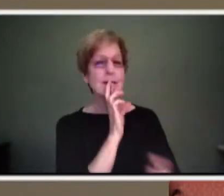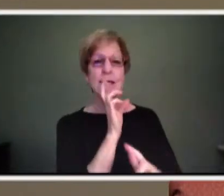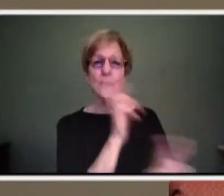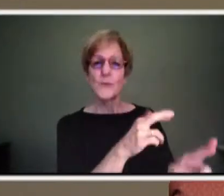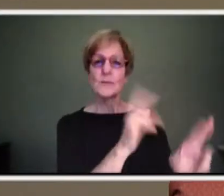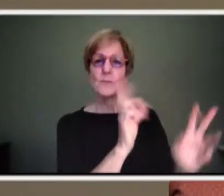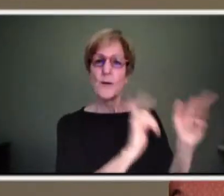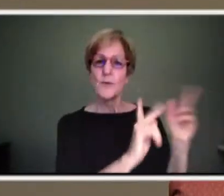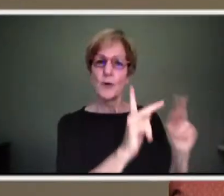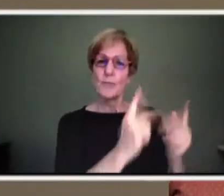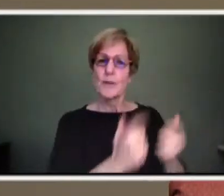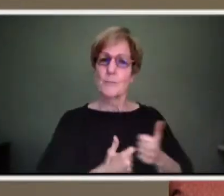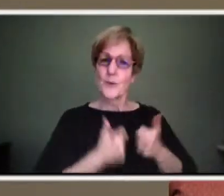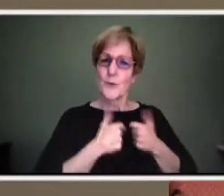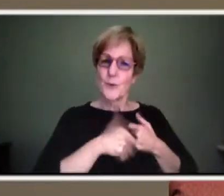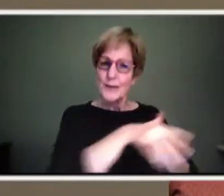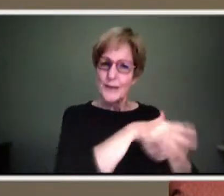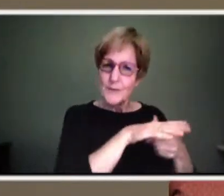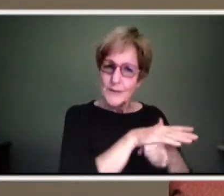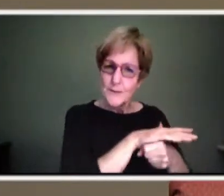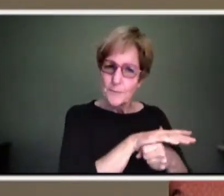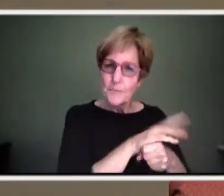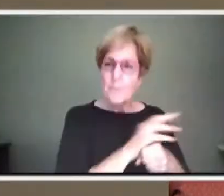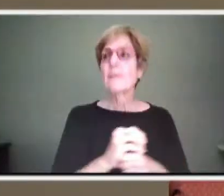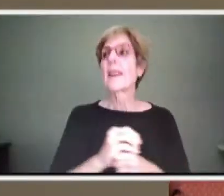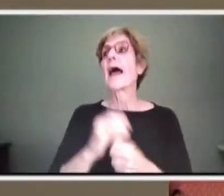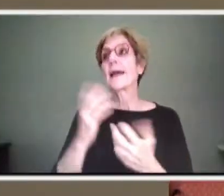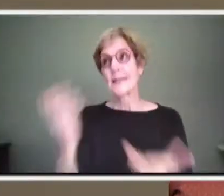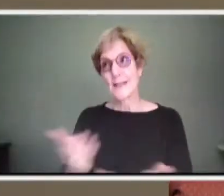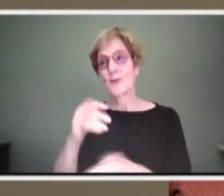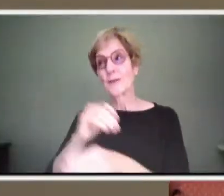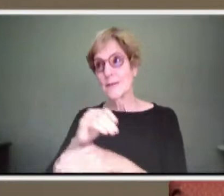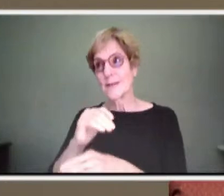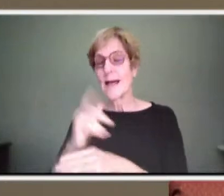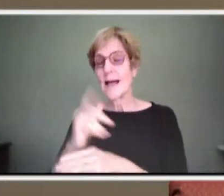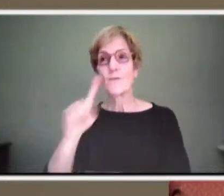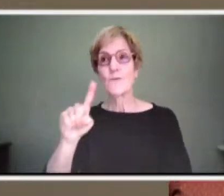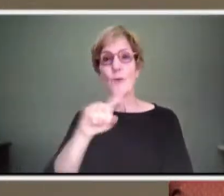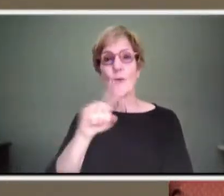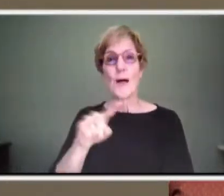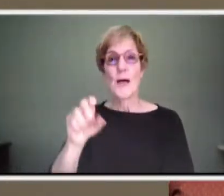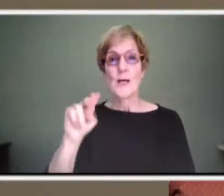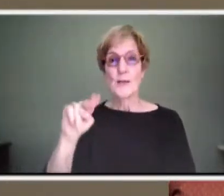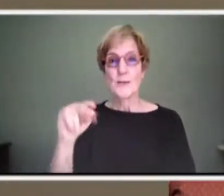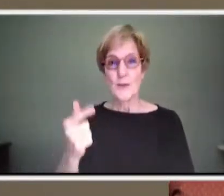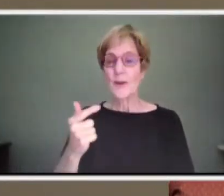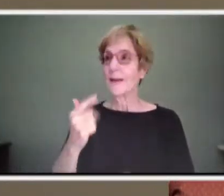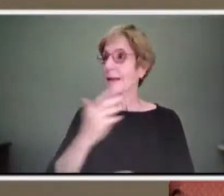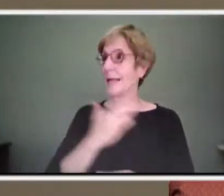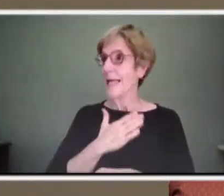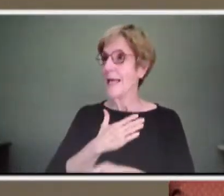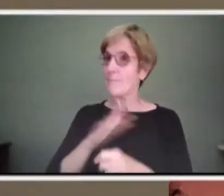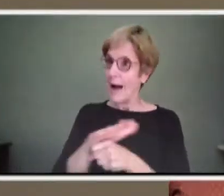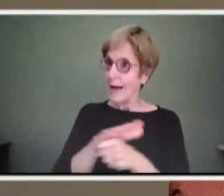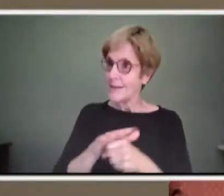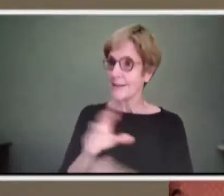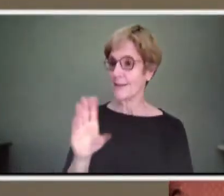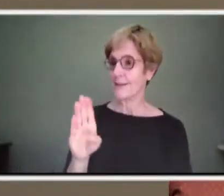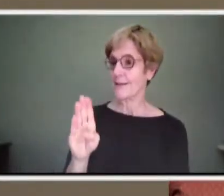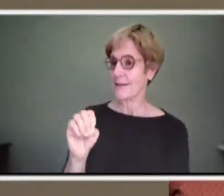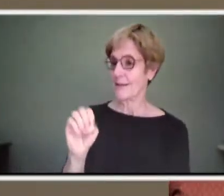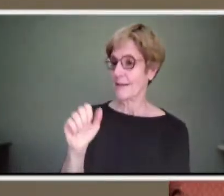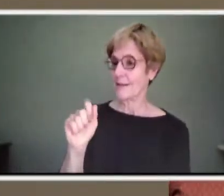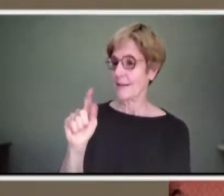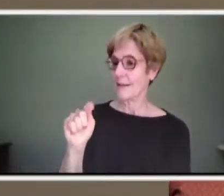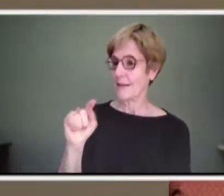be responsive to mine. There's several here tonight for a zoning petition in my district off of Baysford Road. So we should hear them.